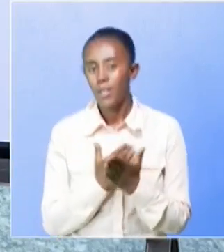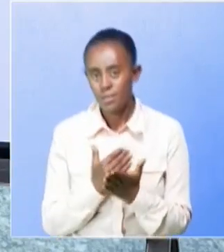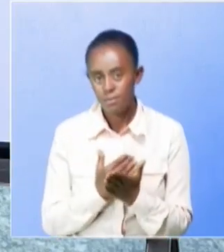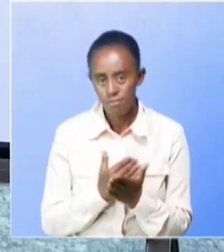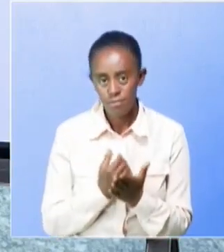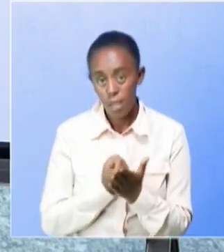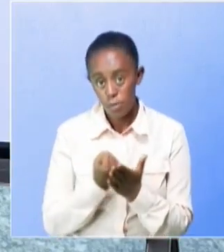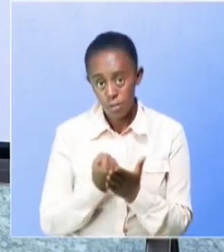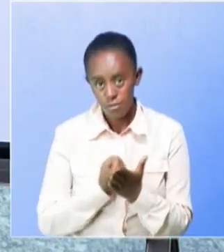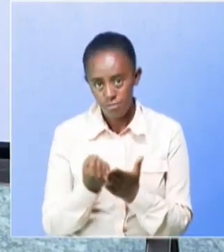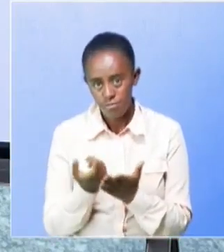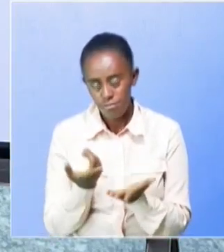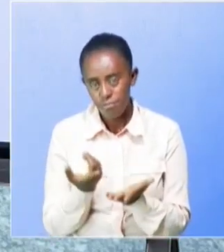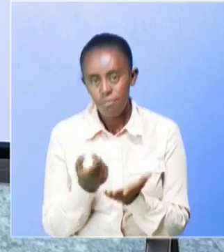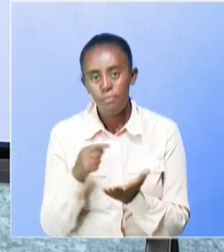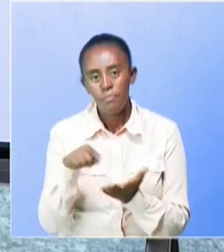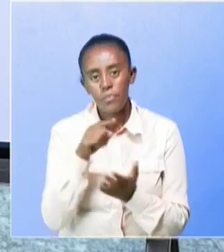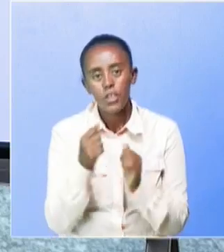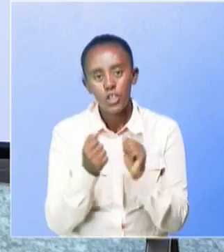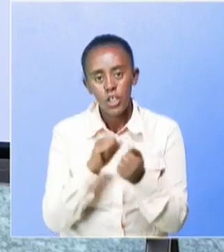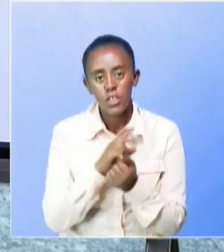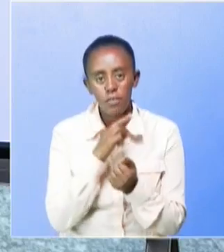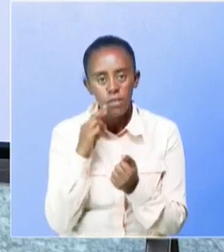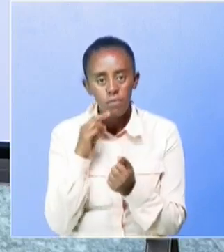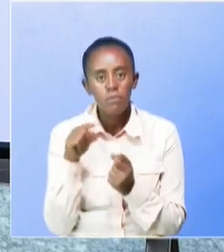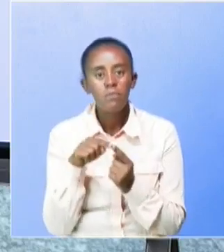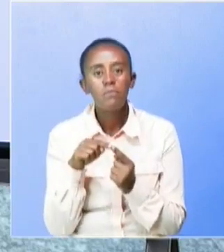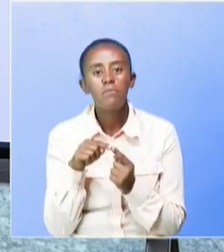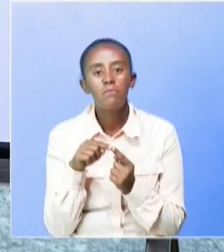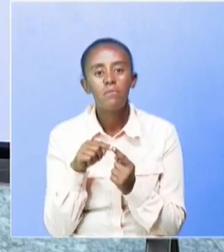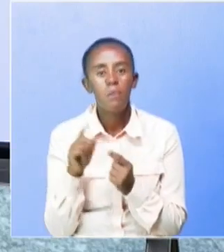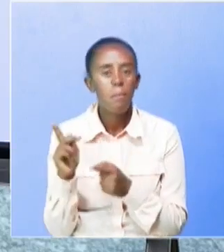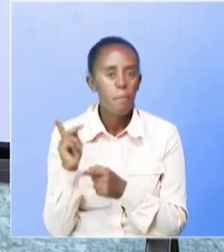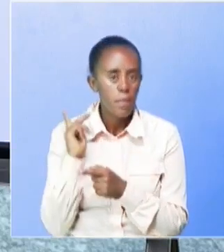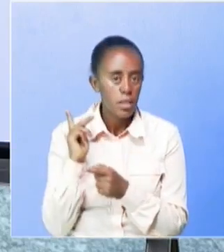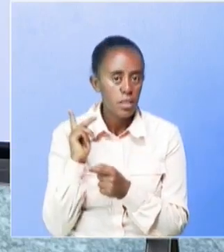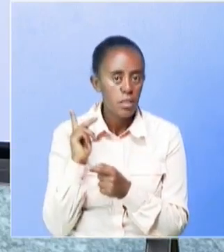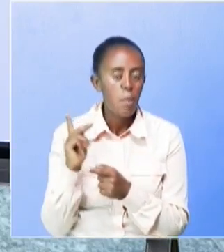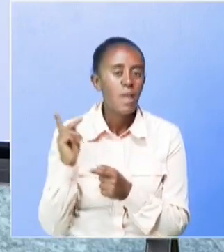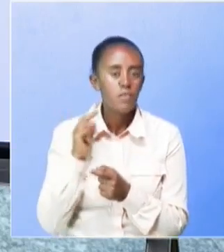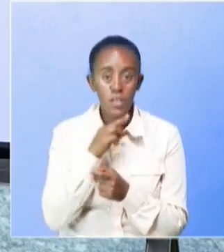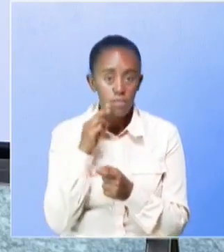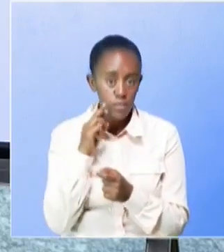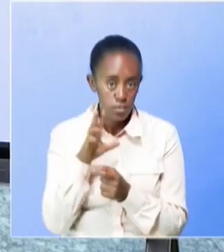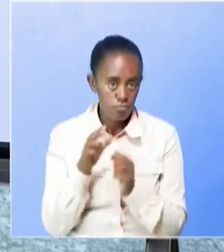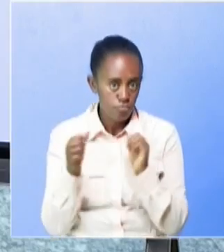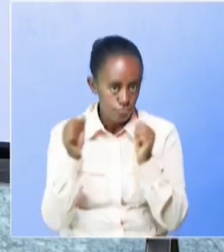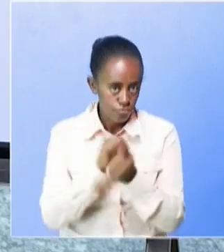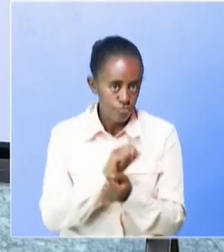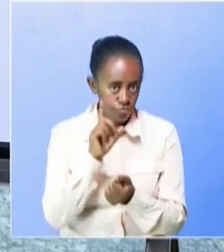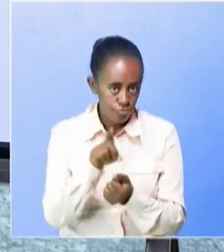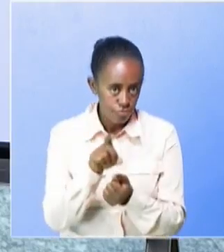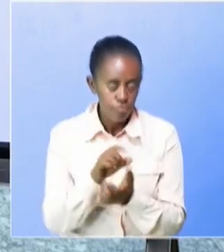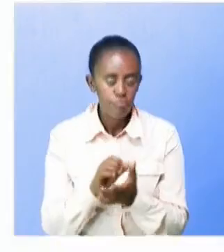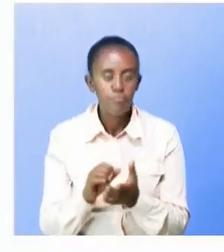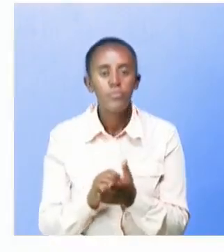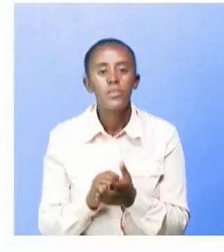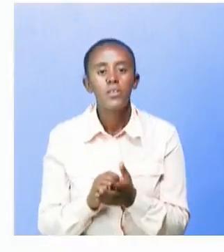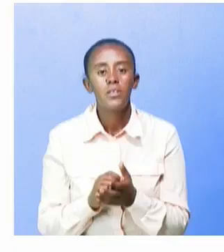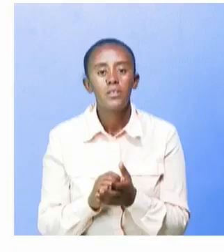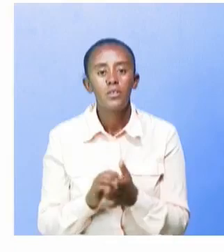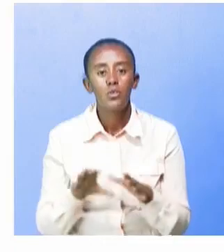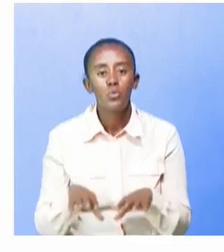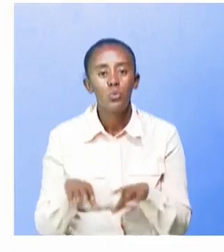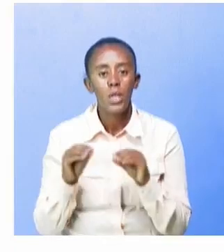we also change the verb into its past participle form. The students had